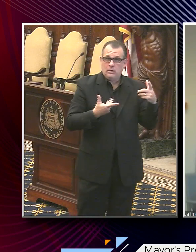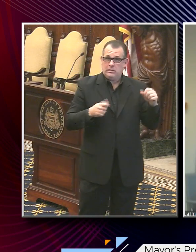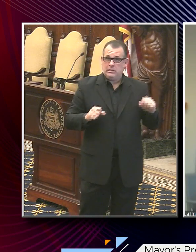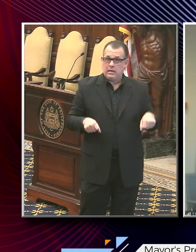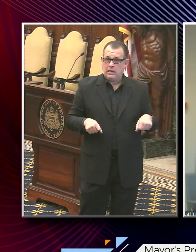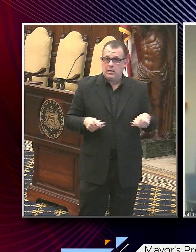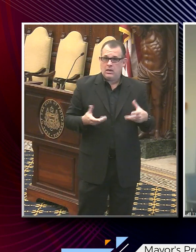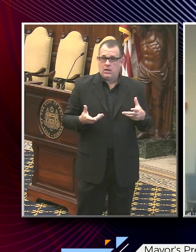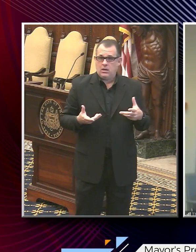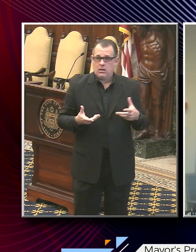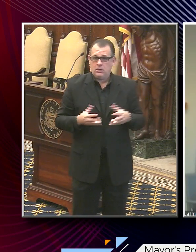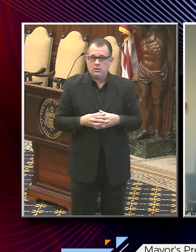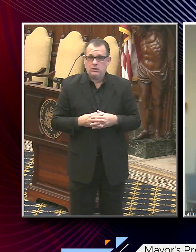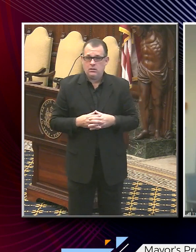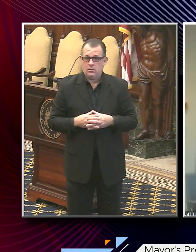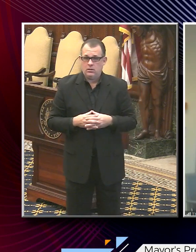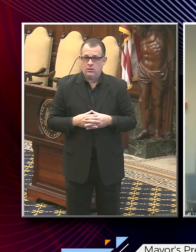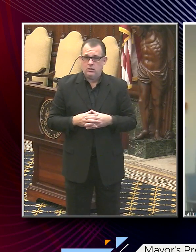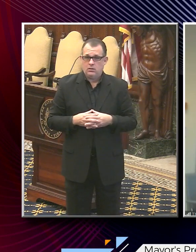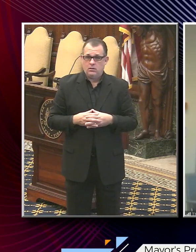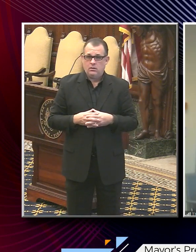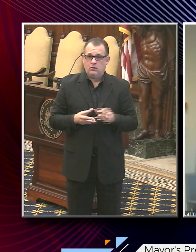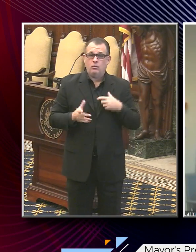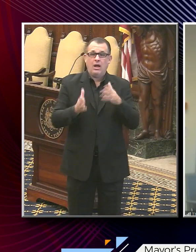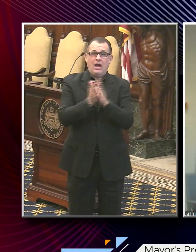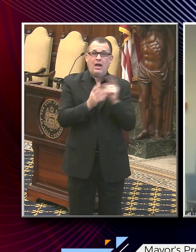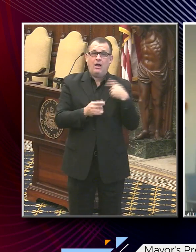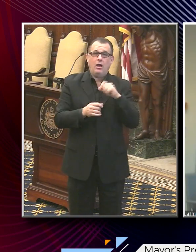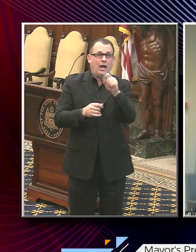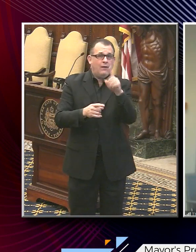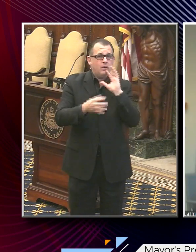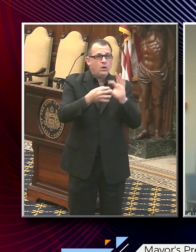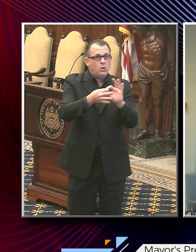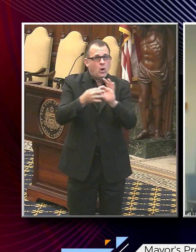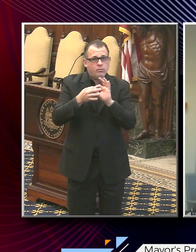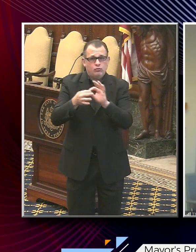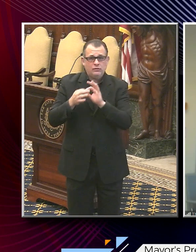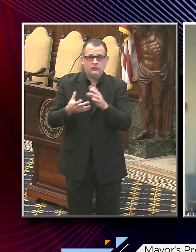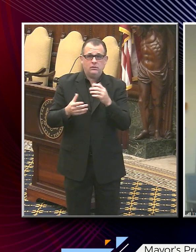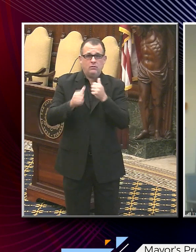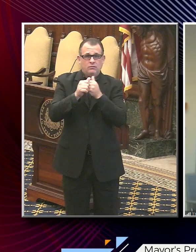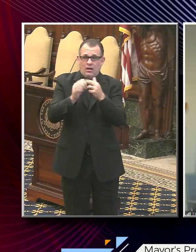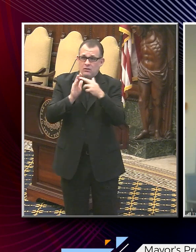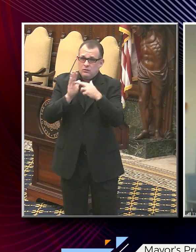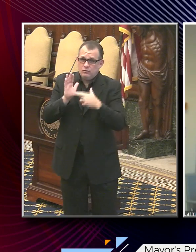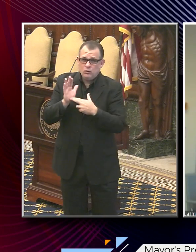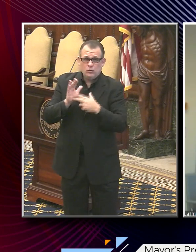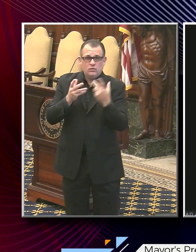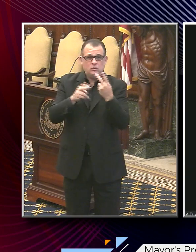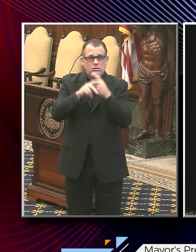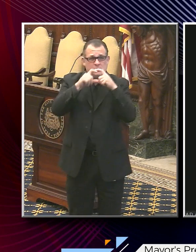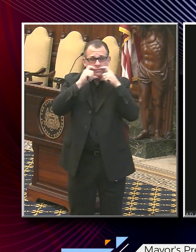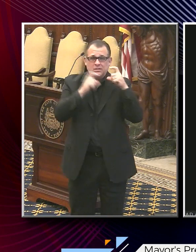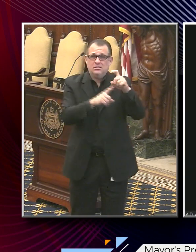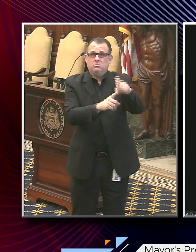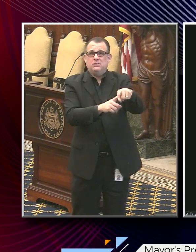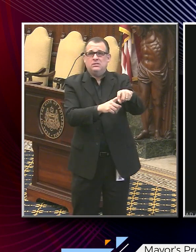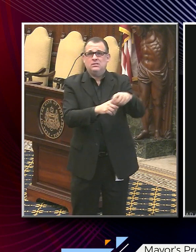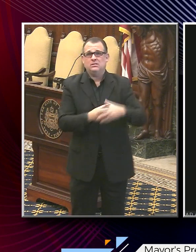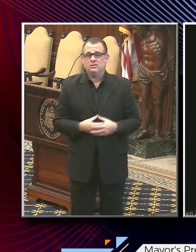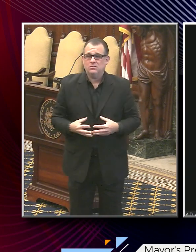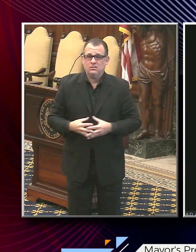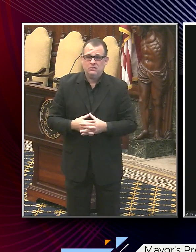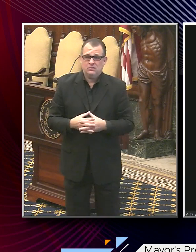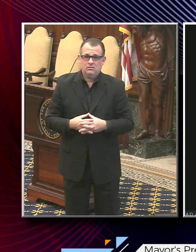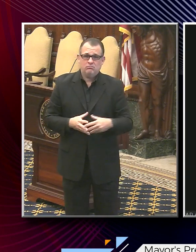reduced density limit. And we're asking for their cooperation in enforcing that density limit as well as masking. Thank you.